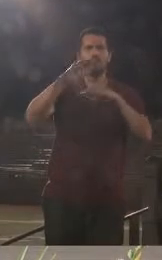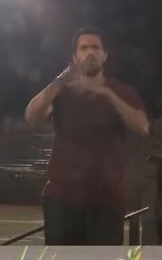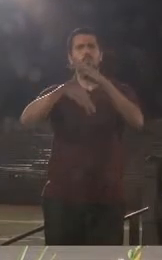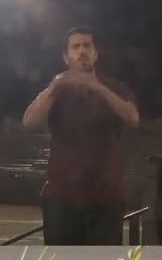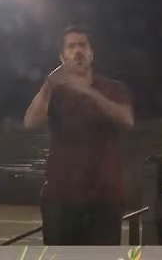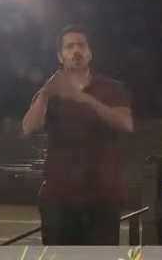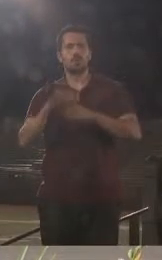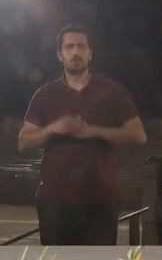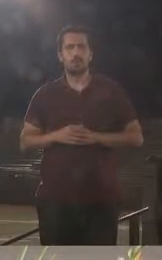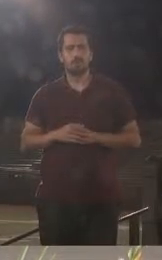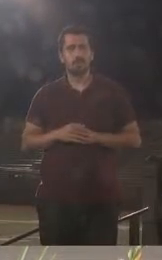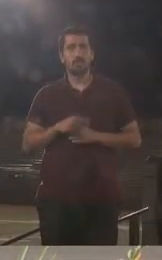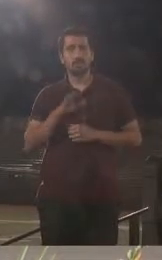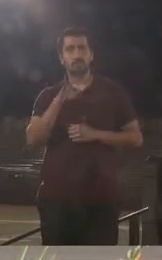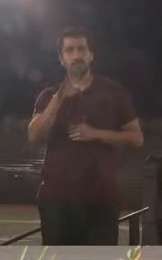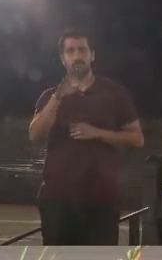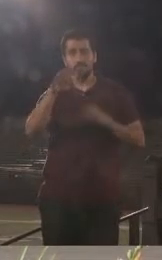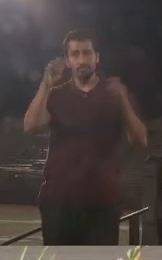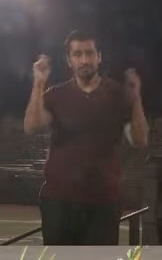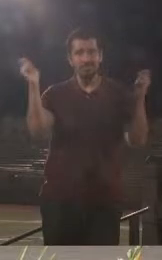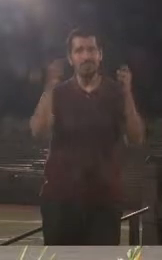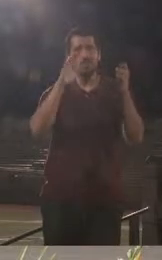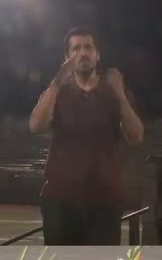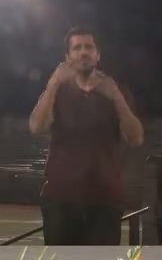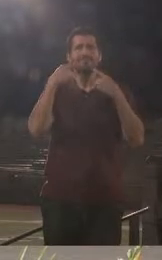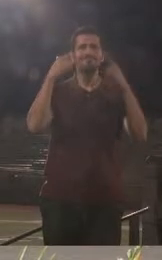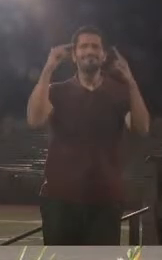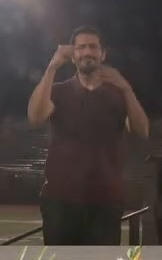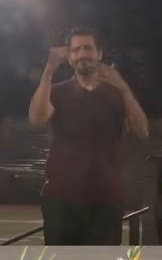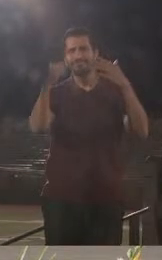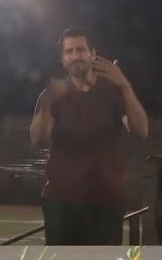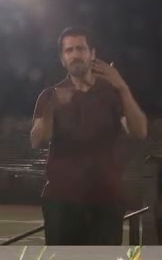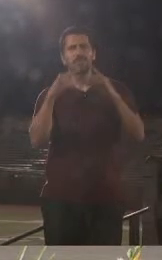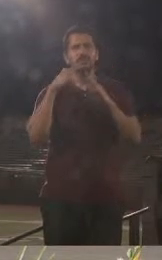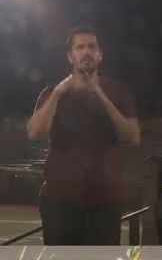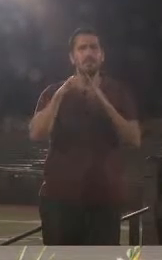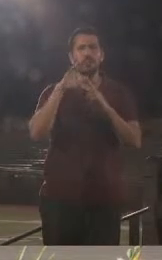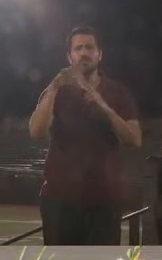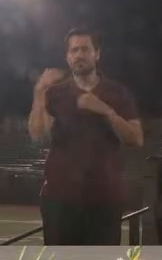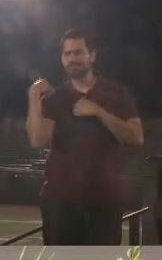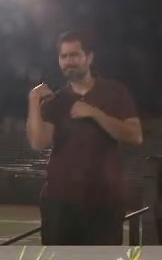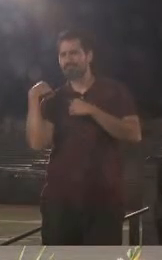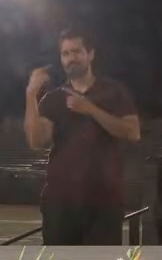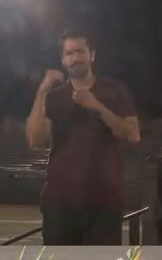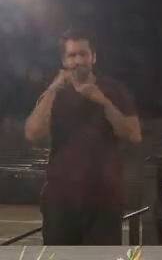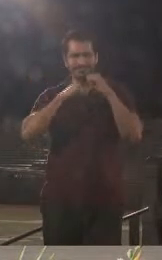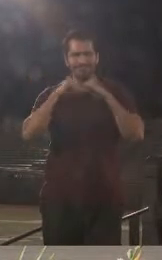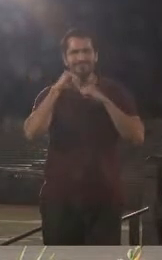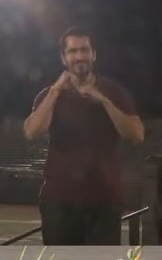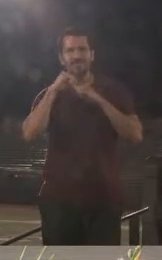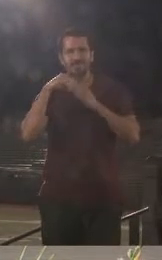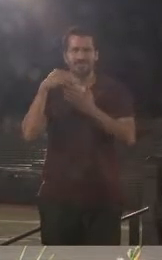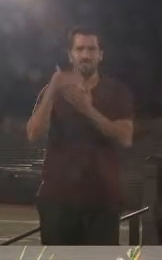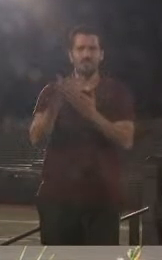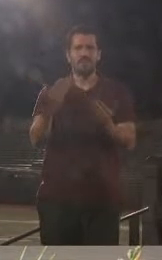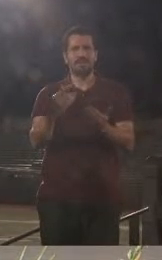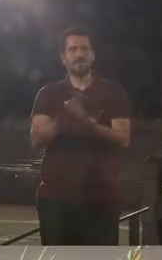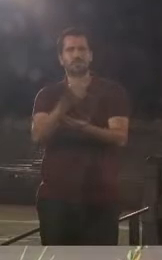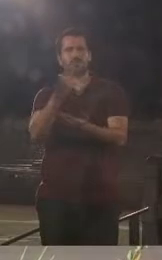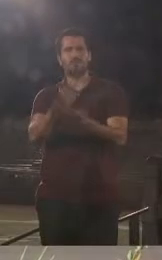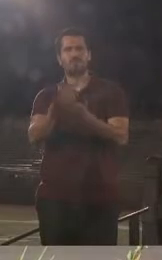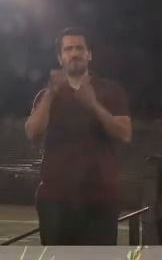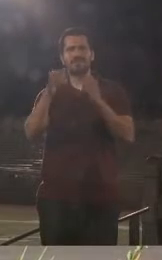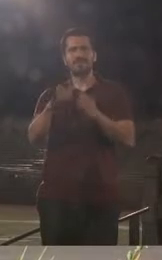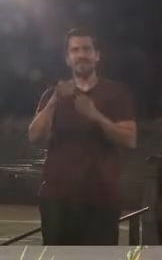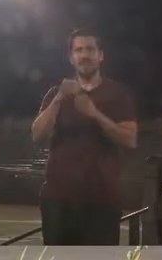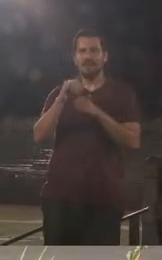celebrate not only your achievements, but the resilience that has brought you to this point. Together, we can create a world where mental health